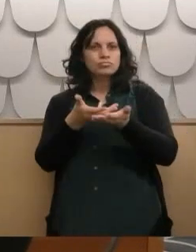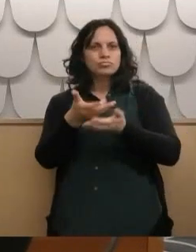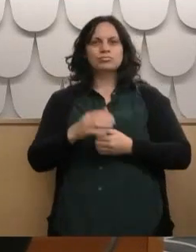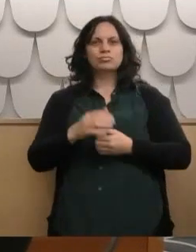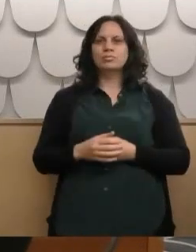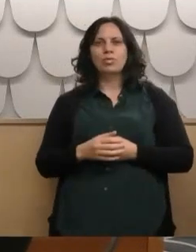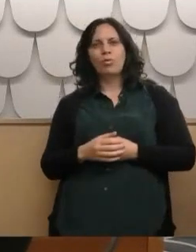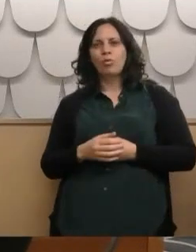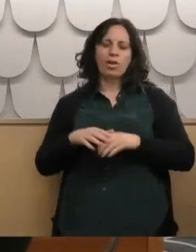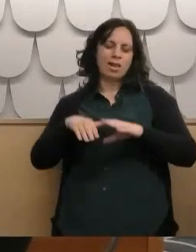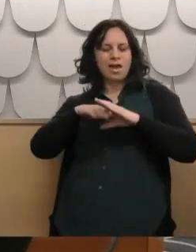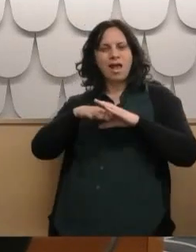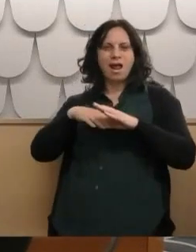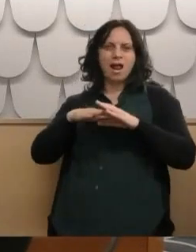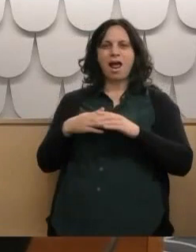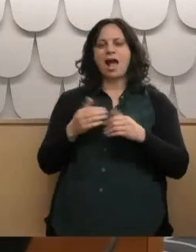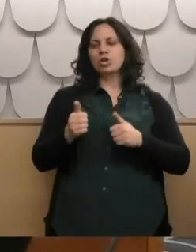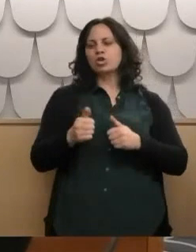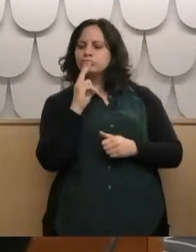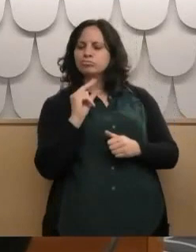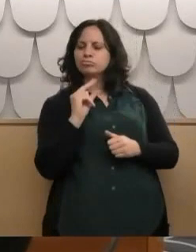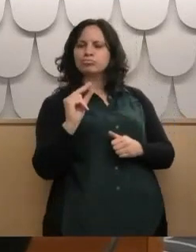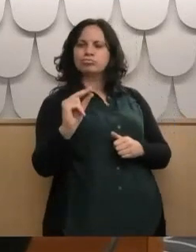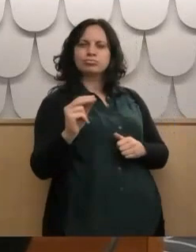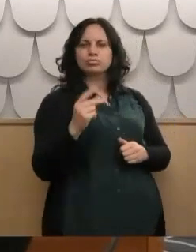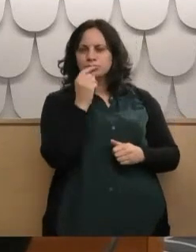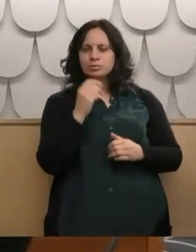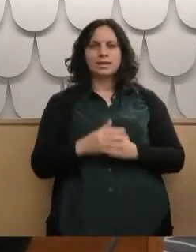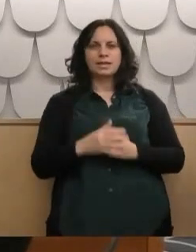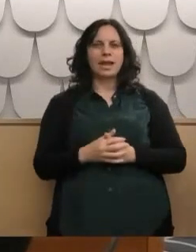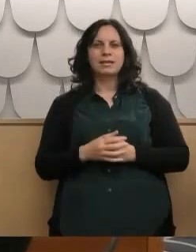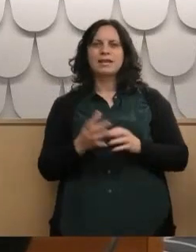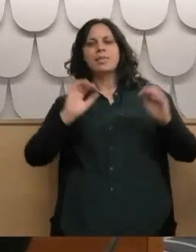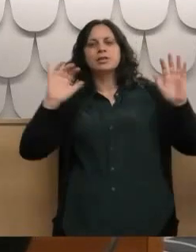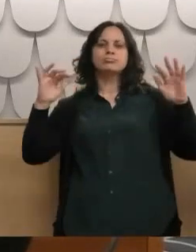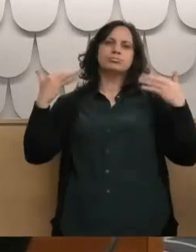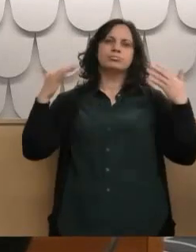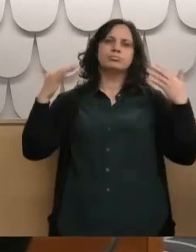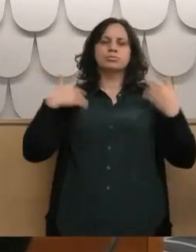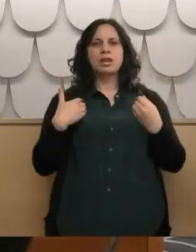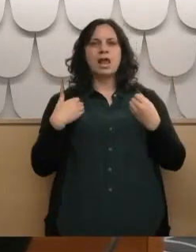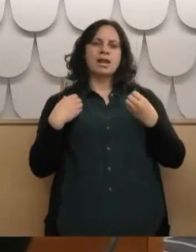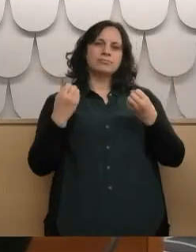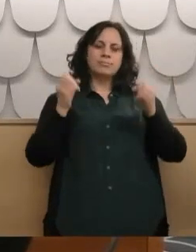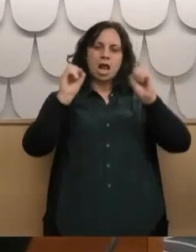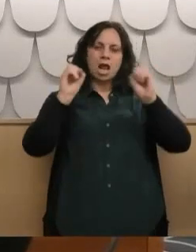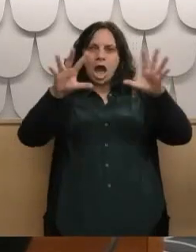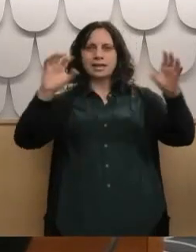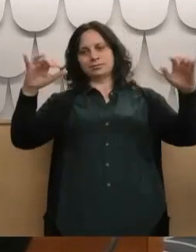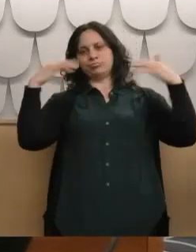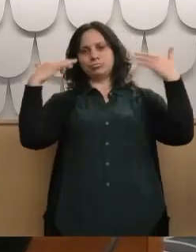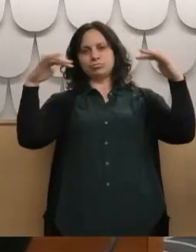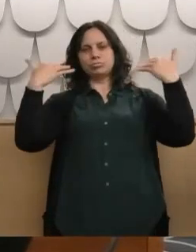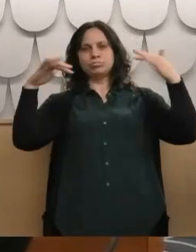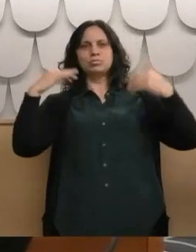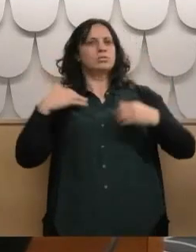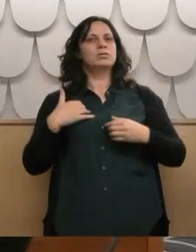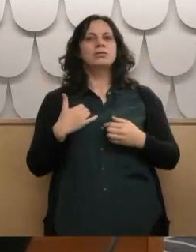the gab. They don't come with big flashing lights and warning signs. They quietly